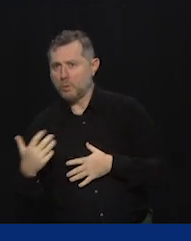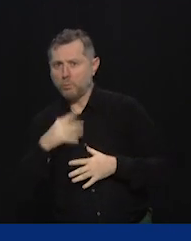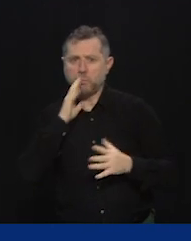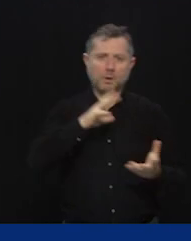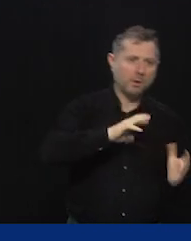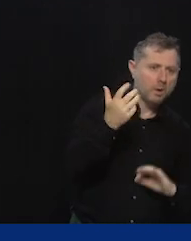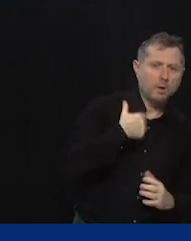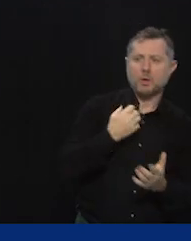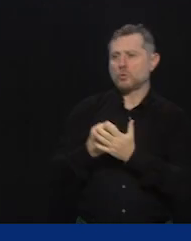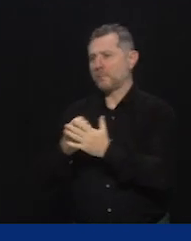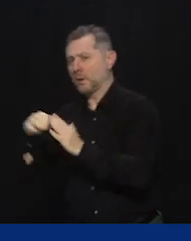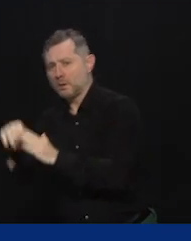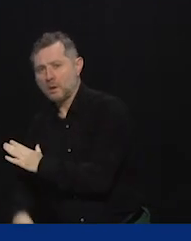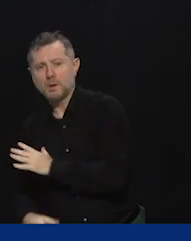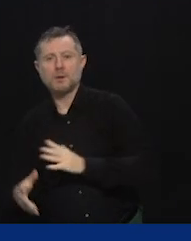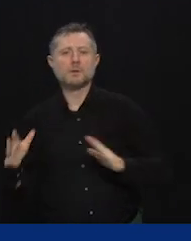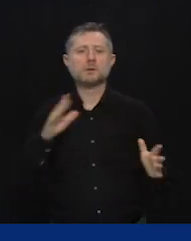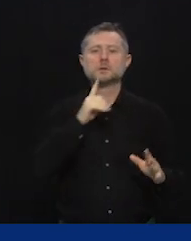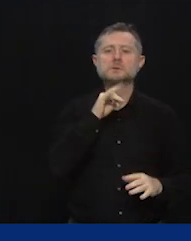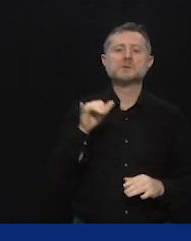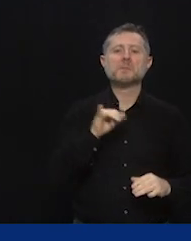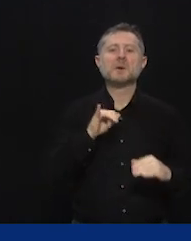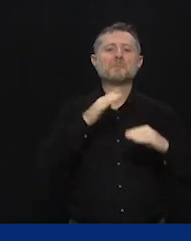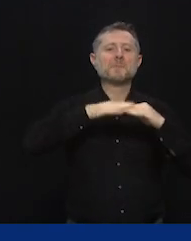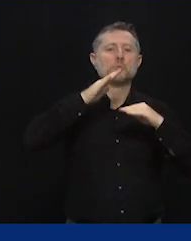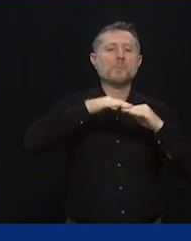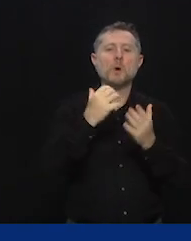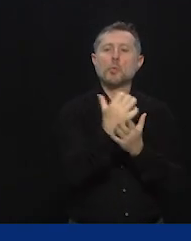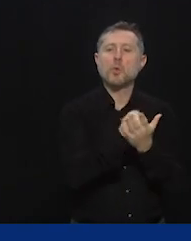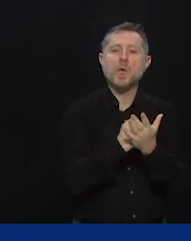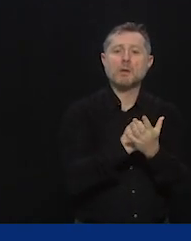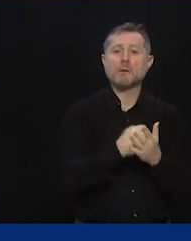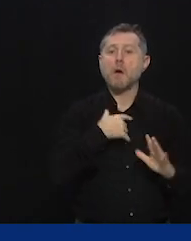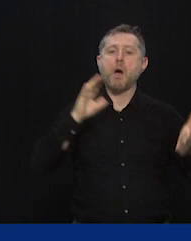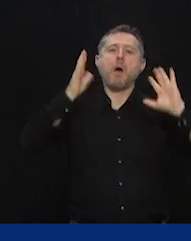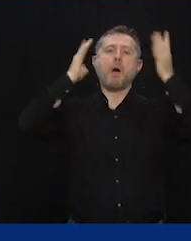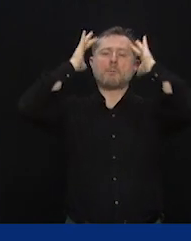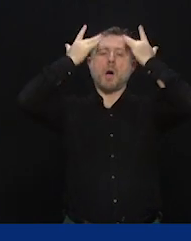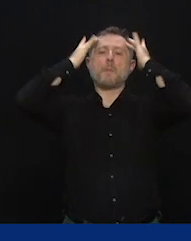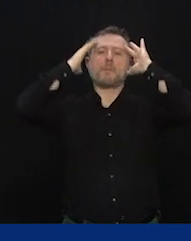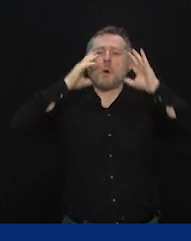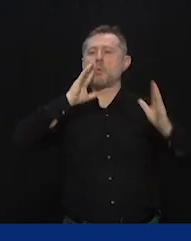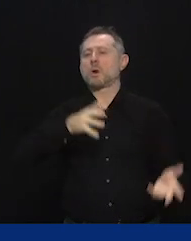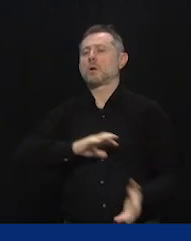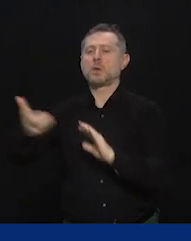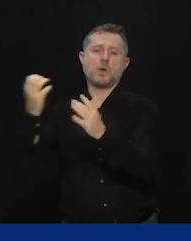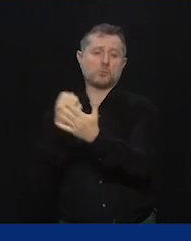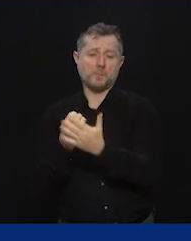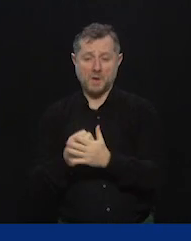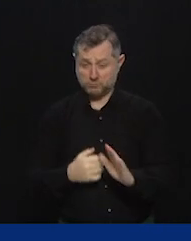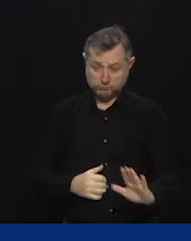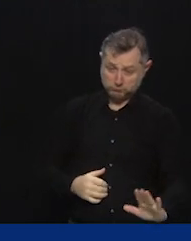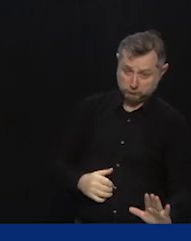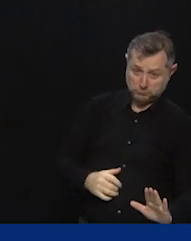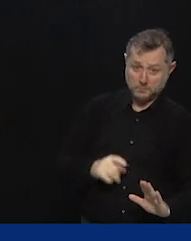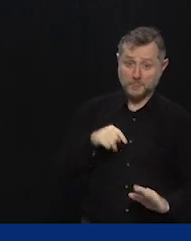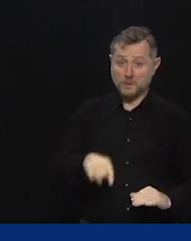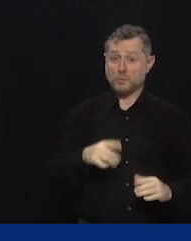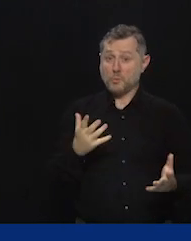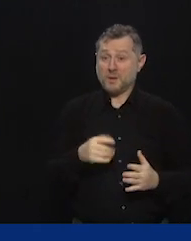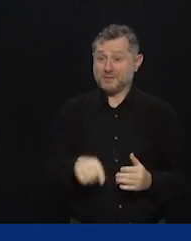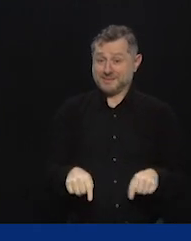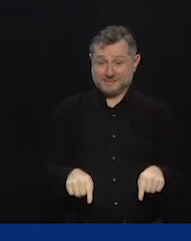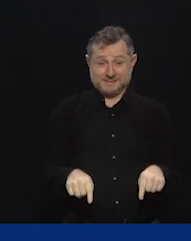minimum wage, it's going to have such a dire impact on our economy. These are what employers need to offer their employees, because